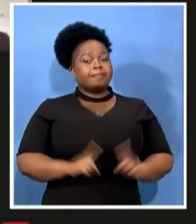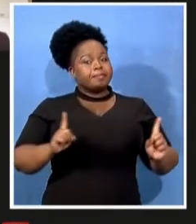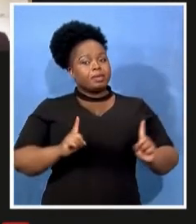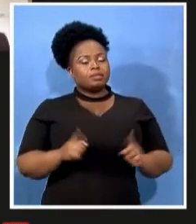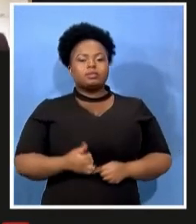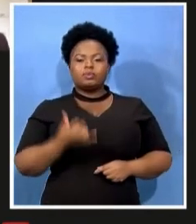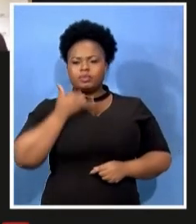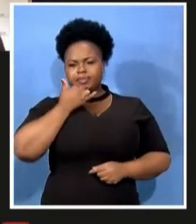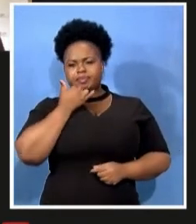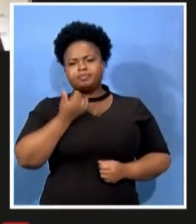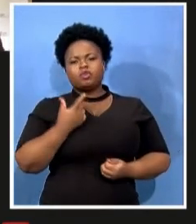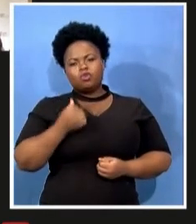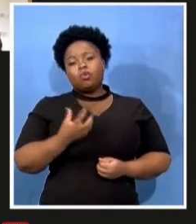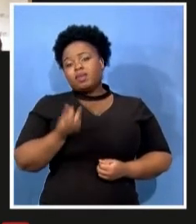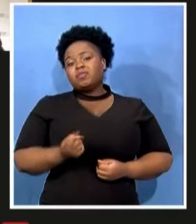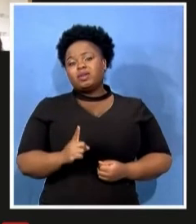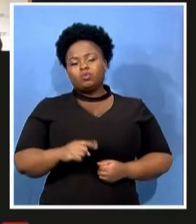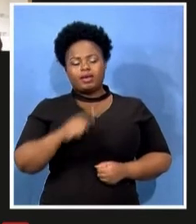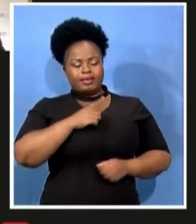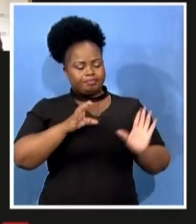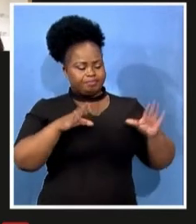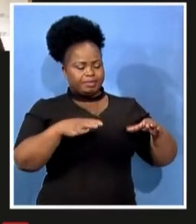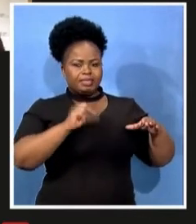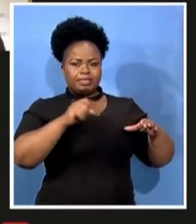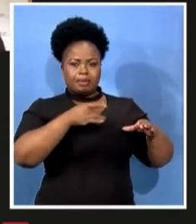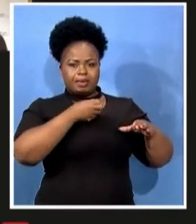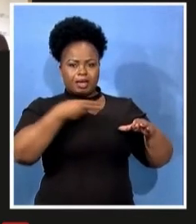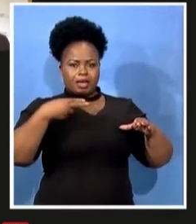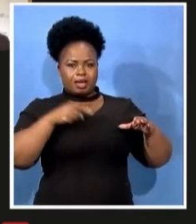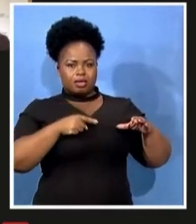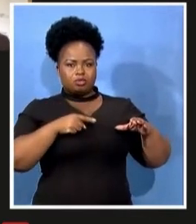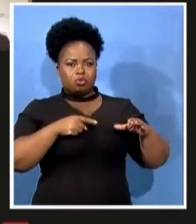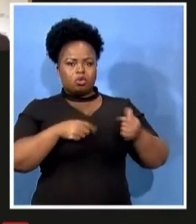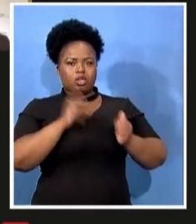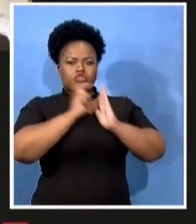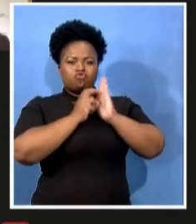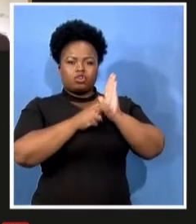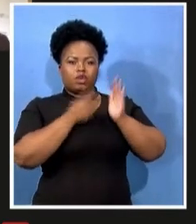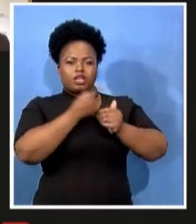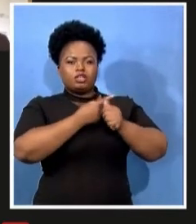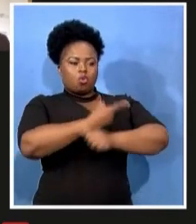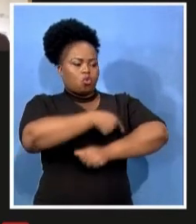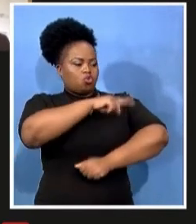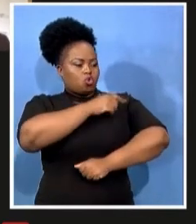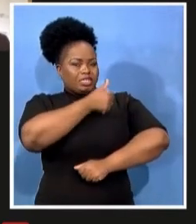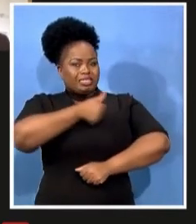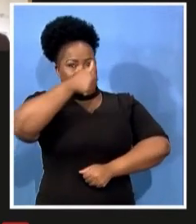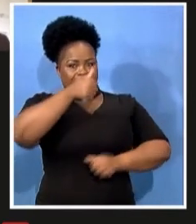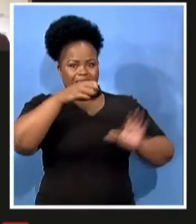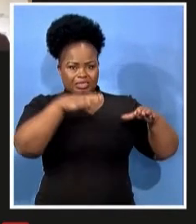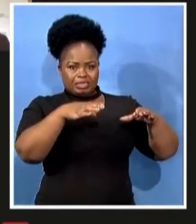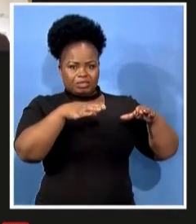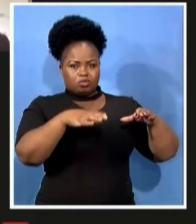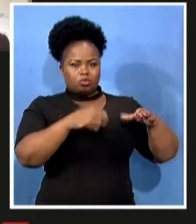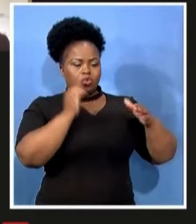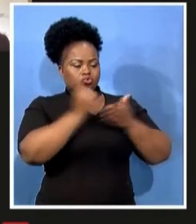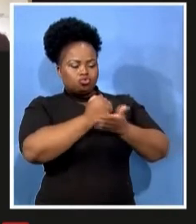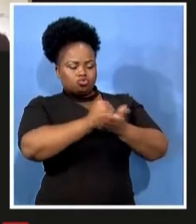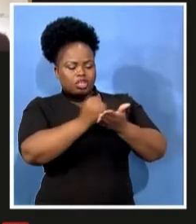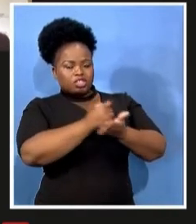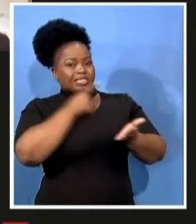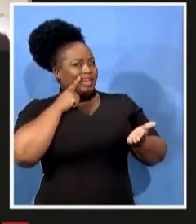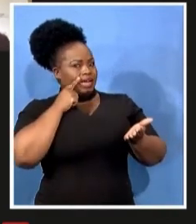got a special task team that is facilitating the registration of vaccines. They can also